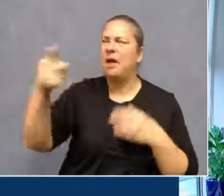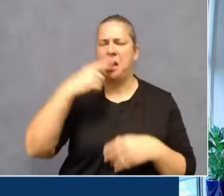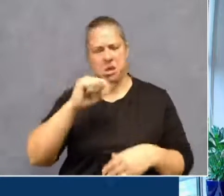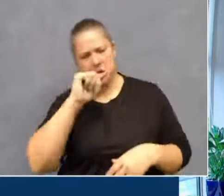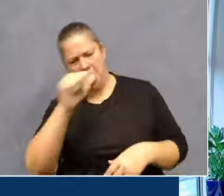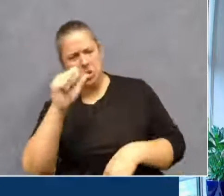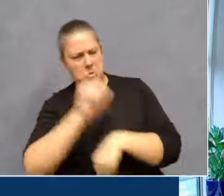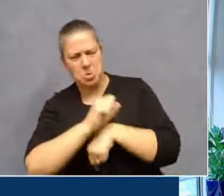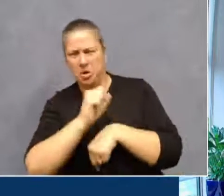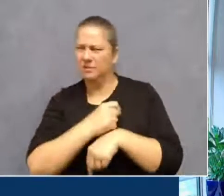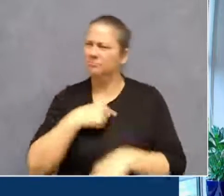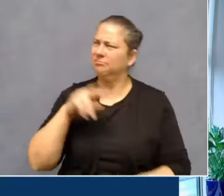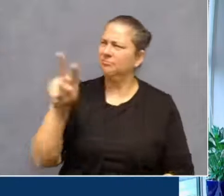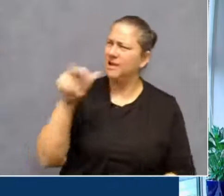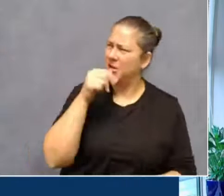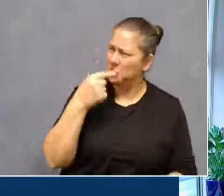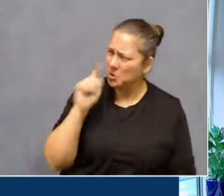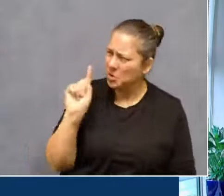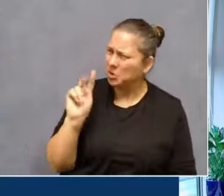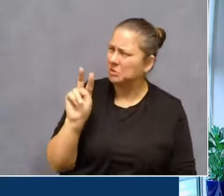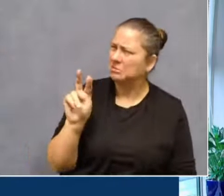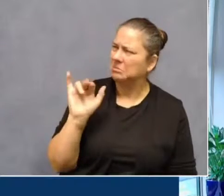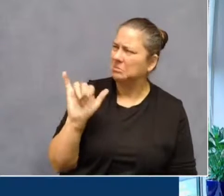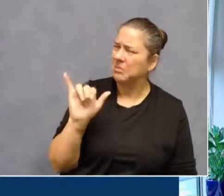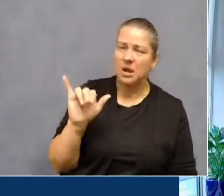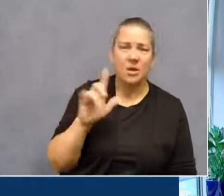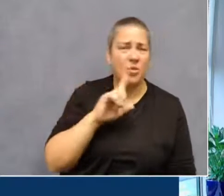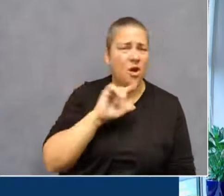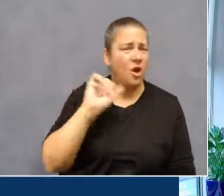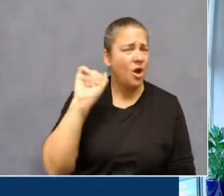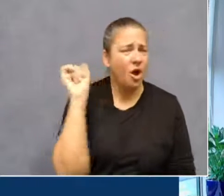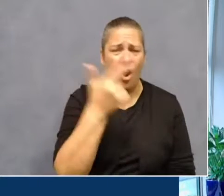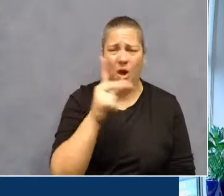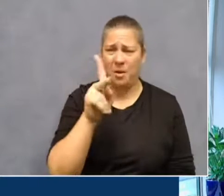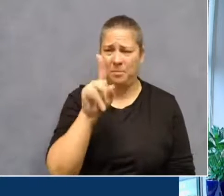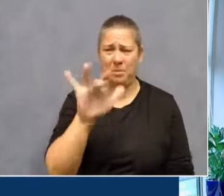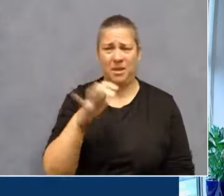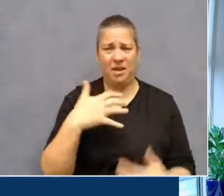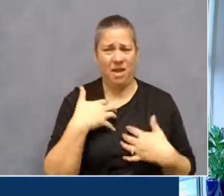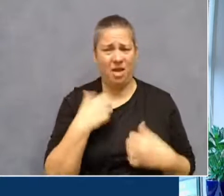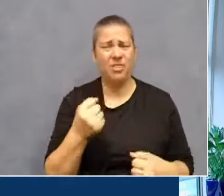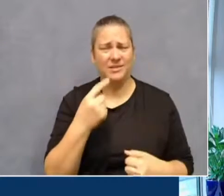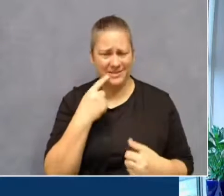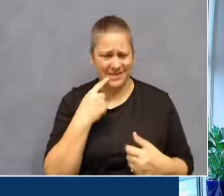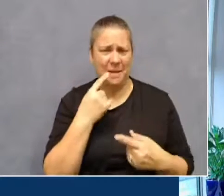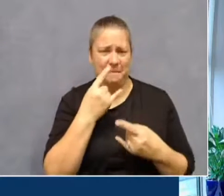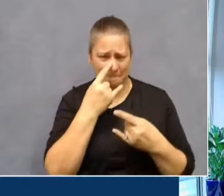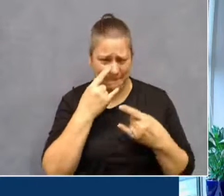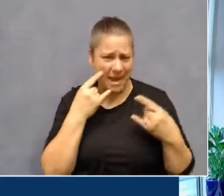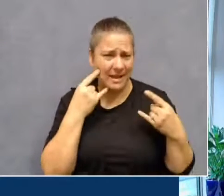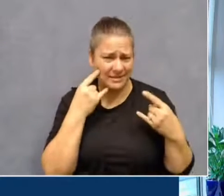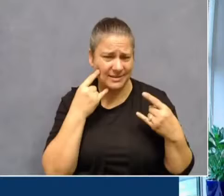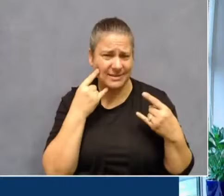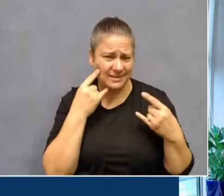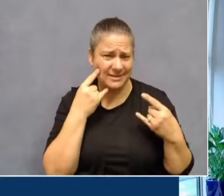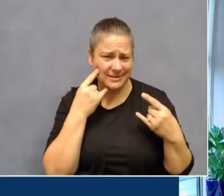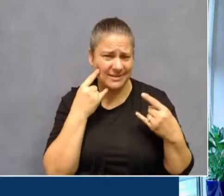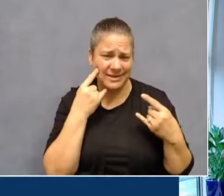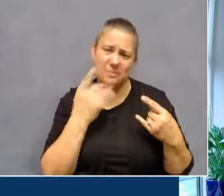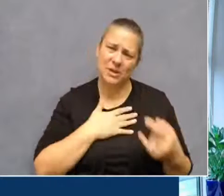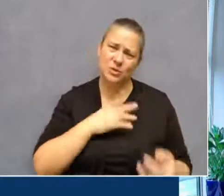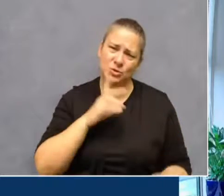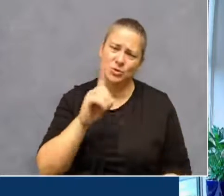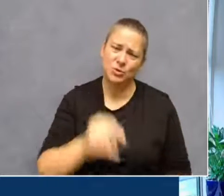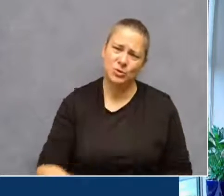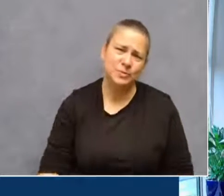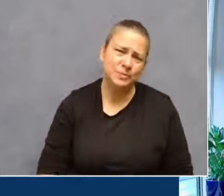public health expert that I'm aware of would tell you that you should be wearing a mask whenever you're out in public. So let's please do that. Now